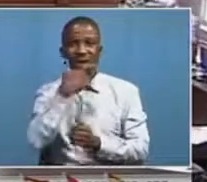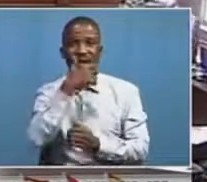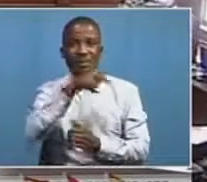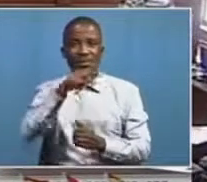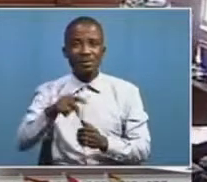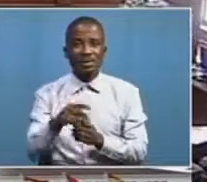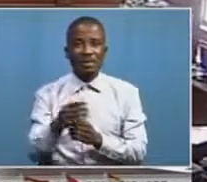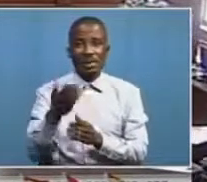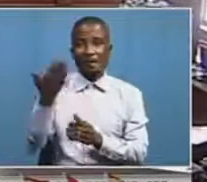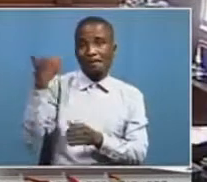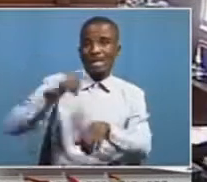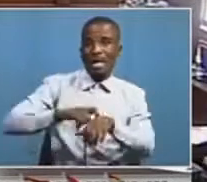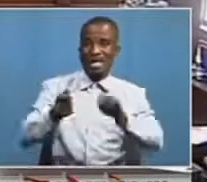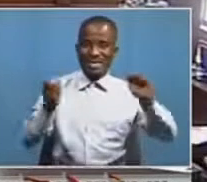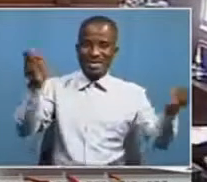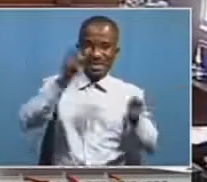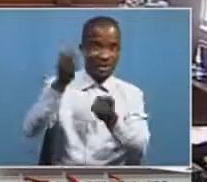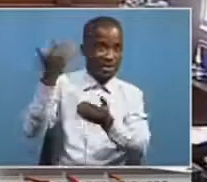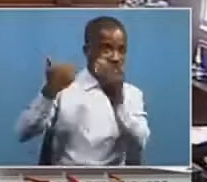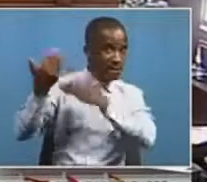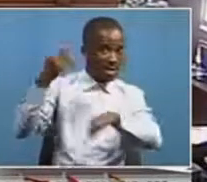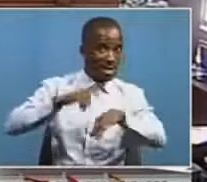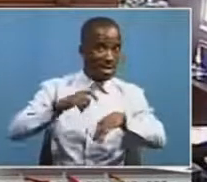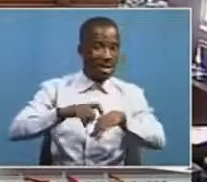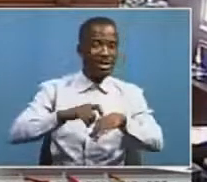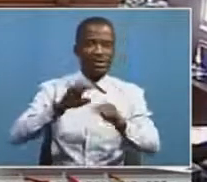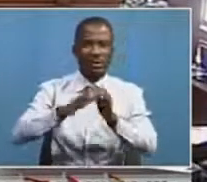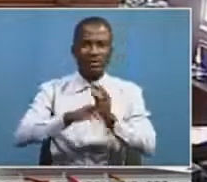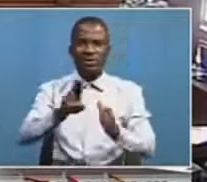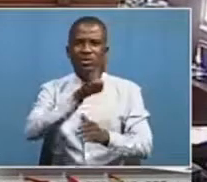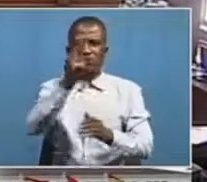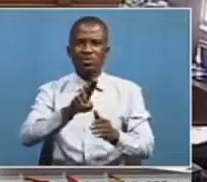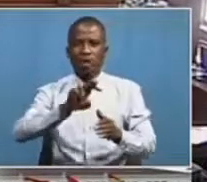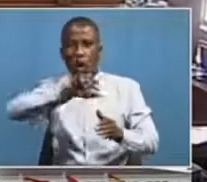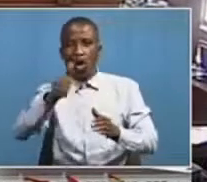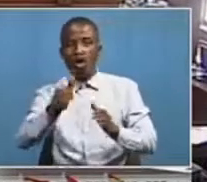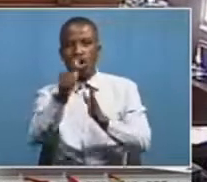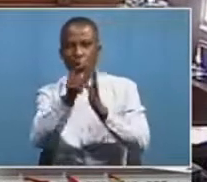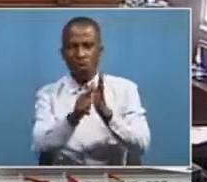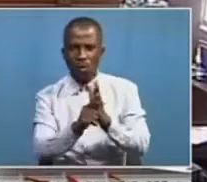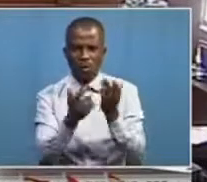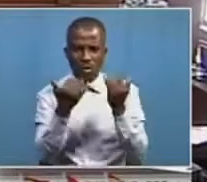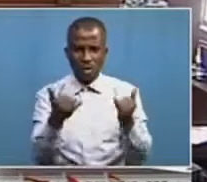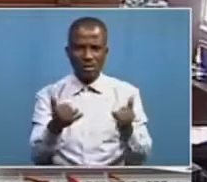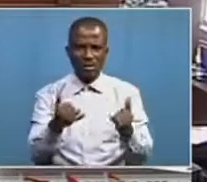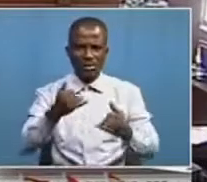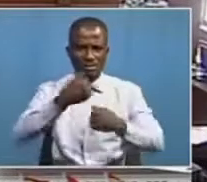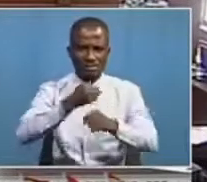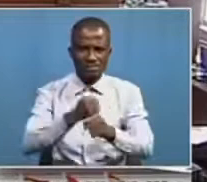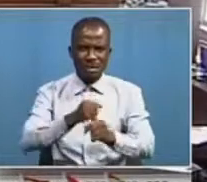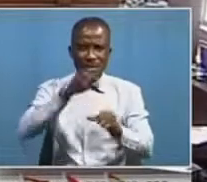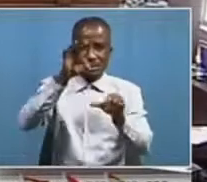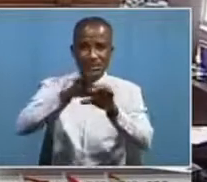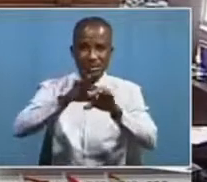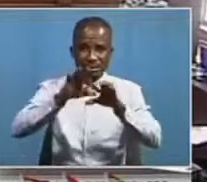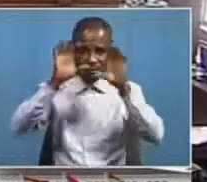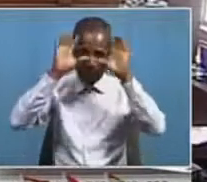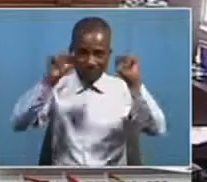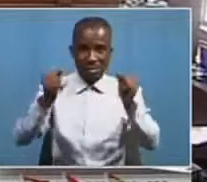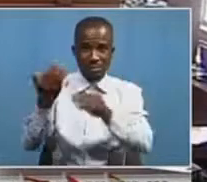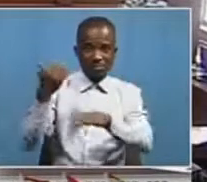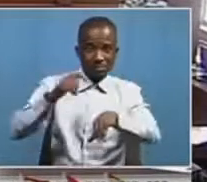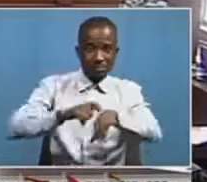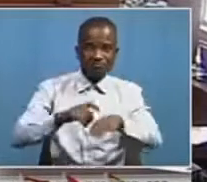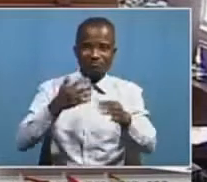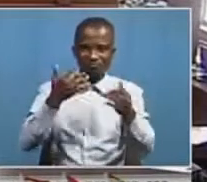first petitioner and others, invoke Article 64 Clause 1, purportedly to invalidate the election of the petitioner herein, then